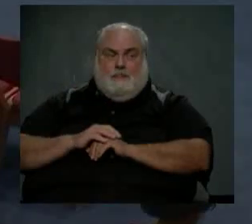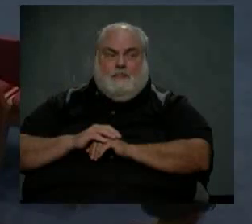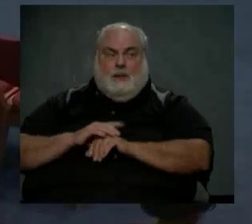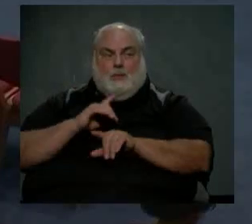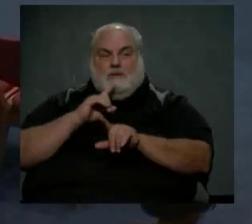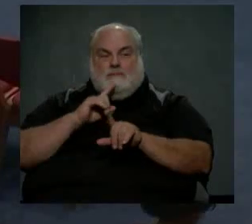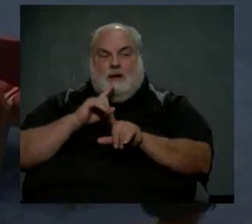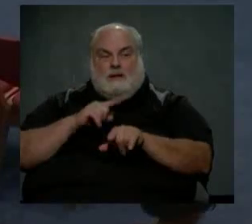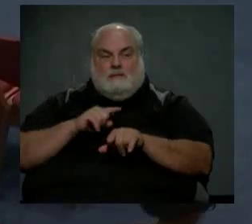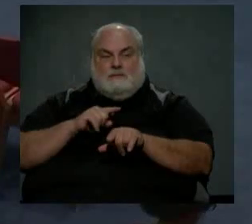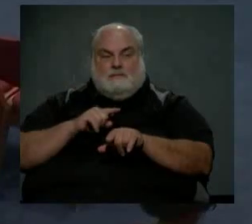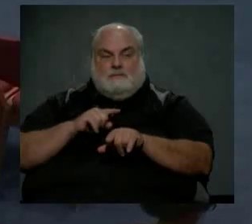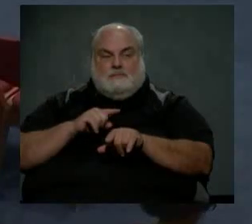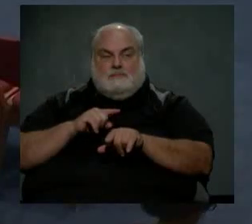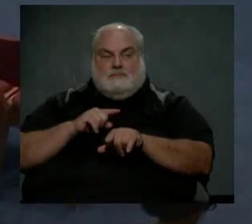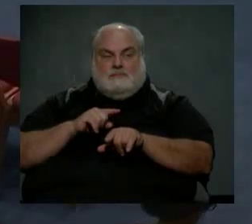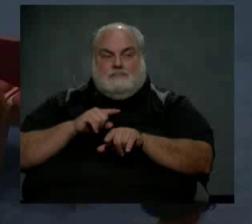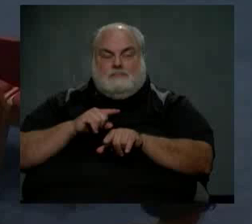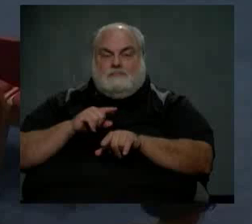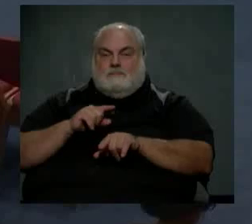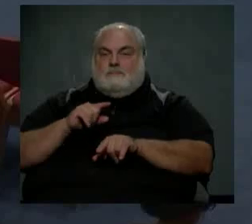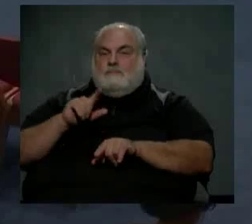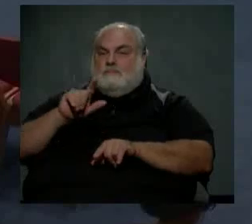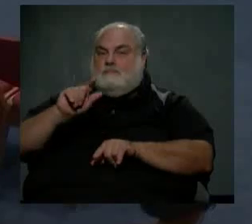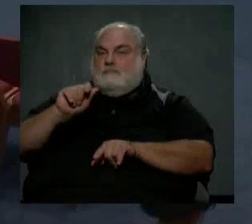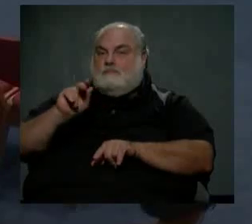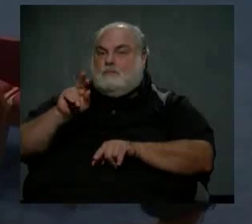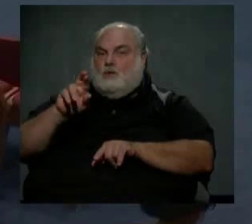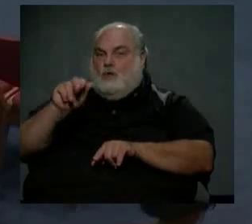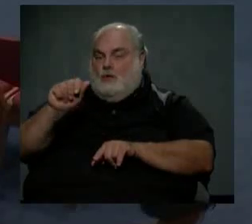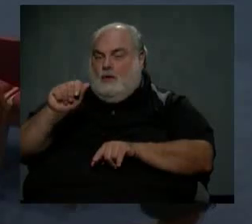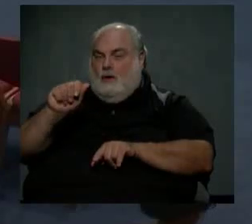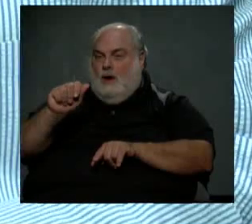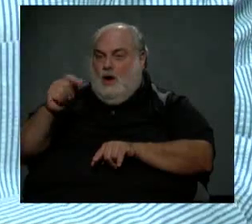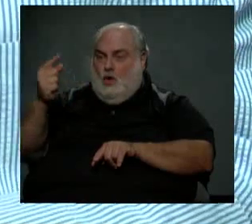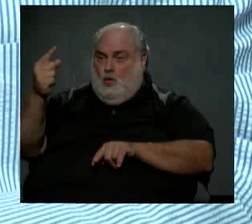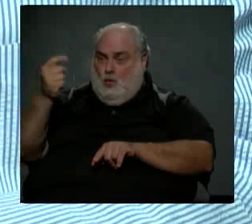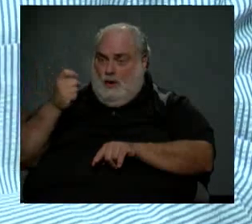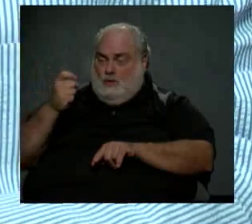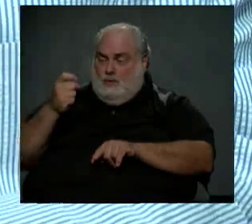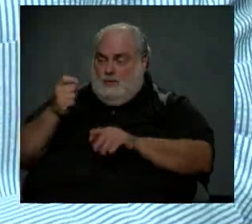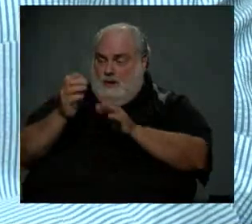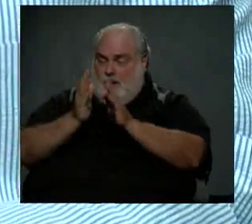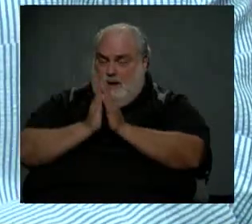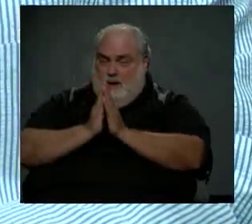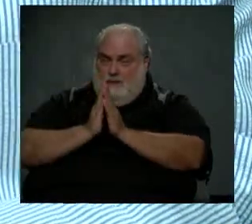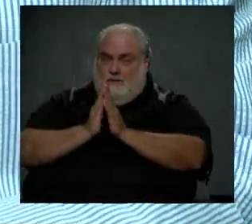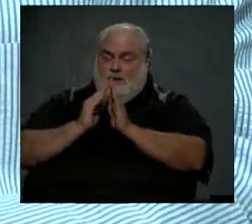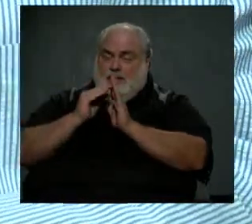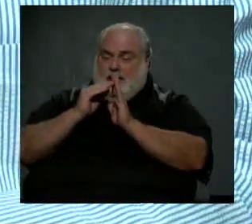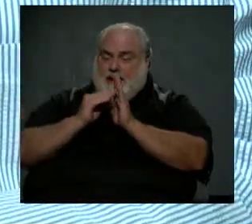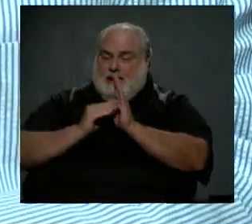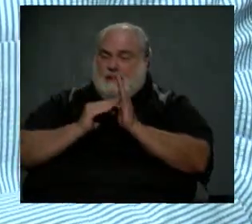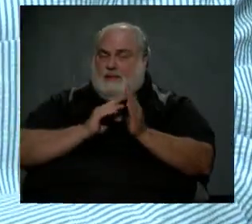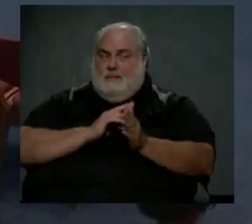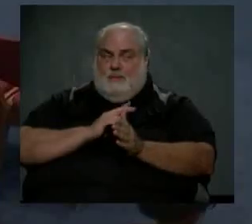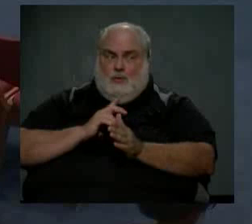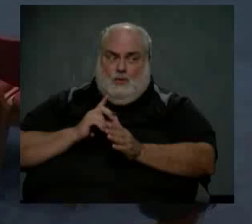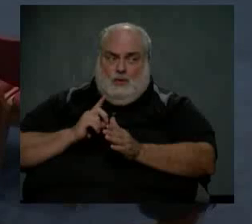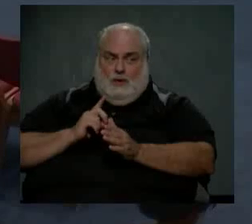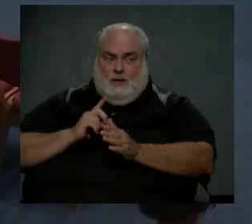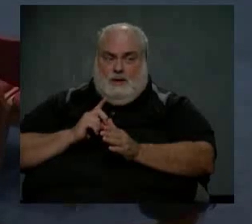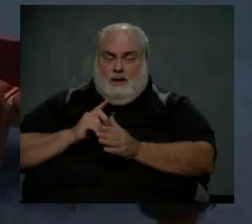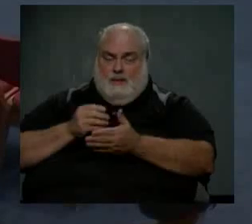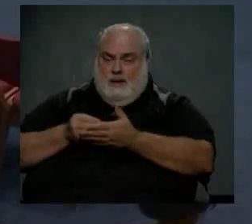Director Adcock, I had Laura place, a question was asked earlier today for a list of the board members and